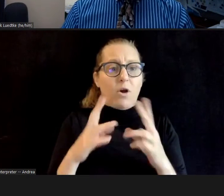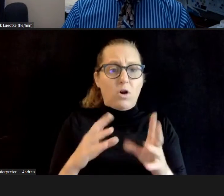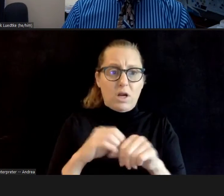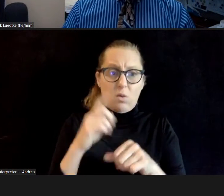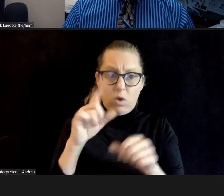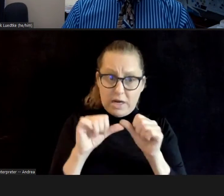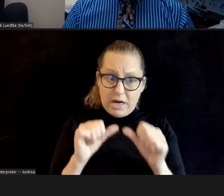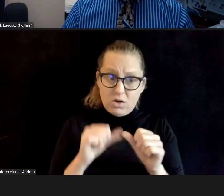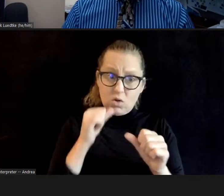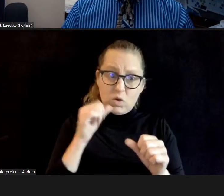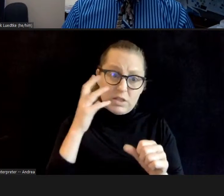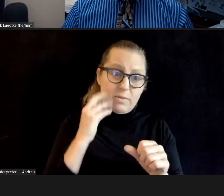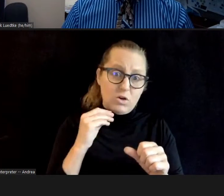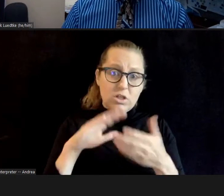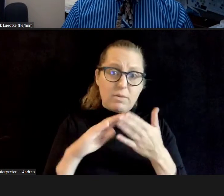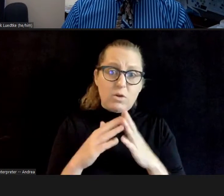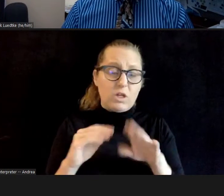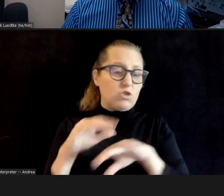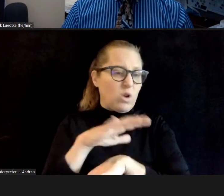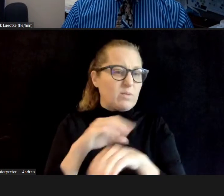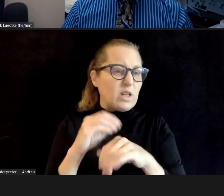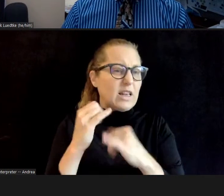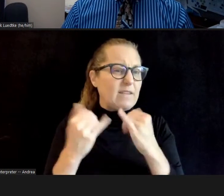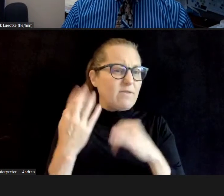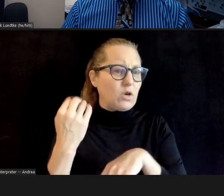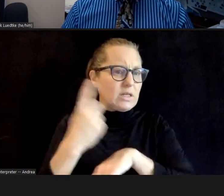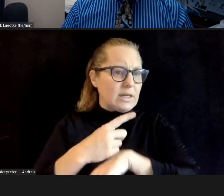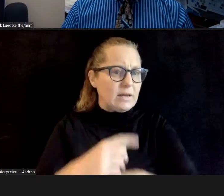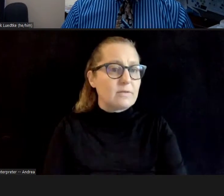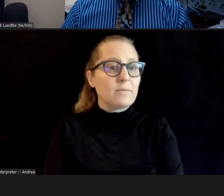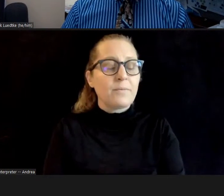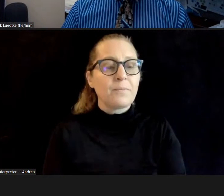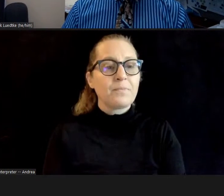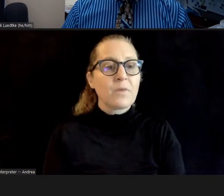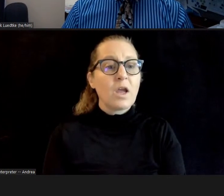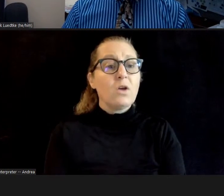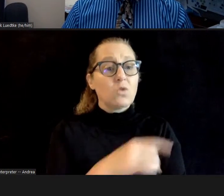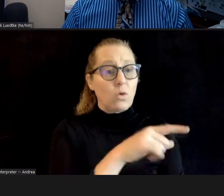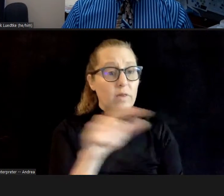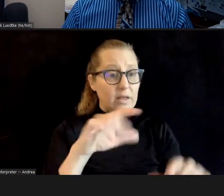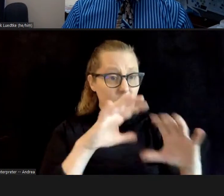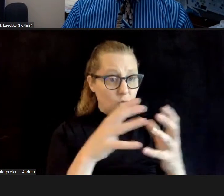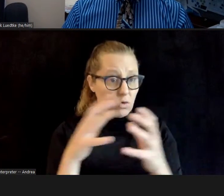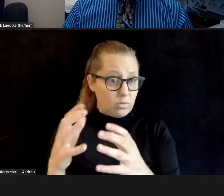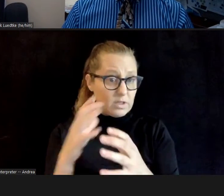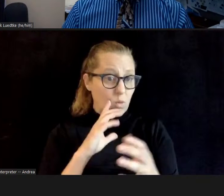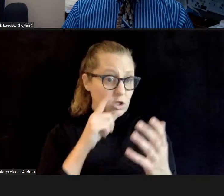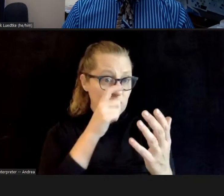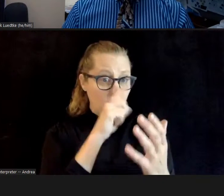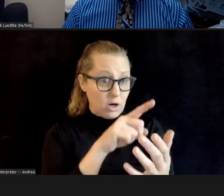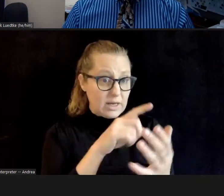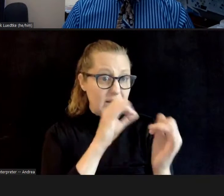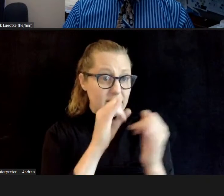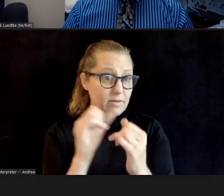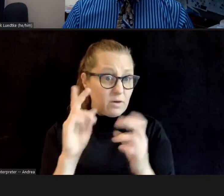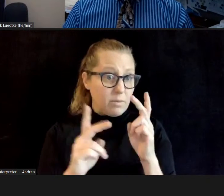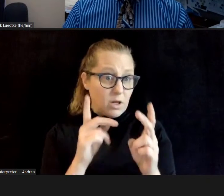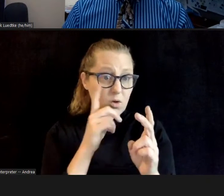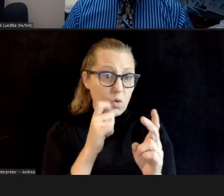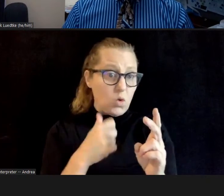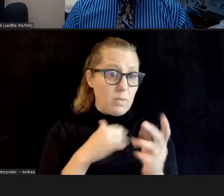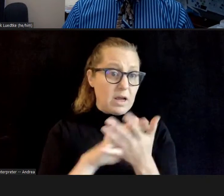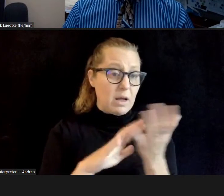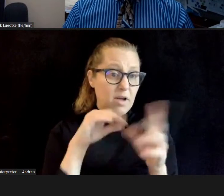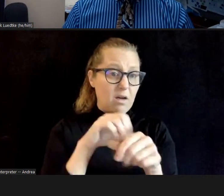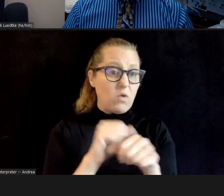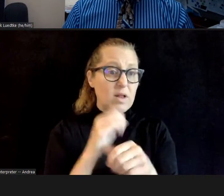community transmission in the prior 14 days. These groups target individuals who participate in some of the highest